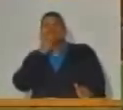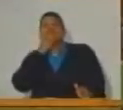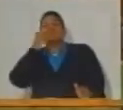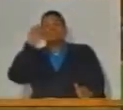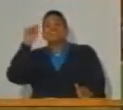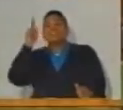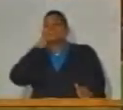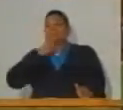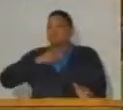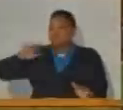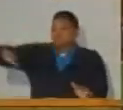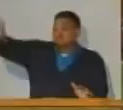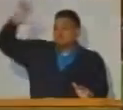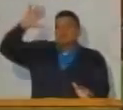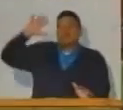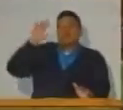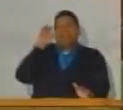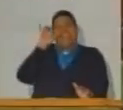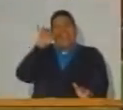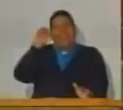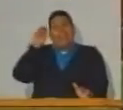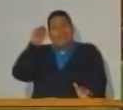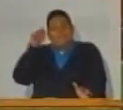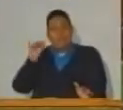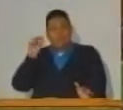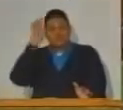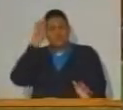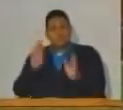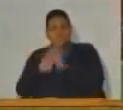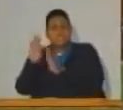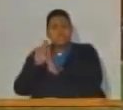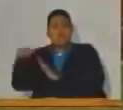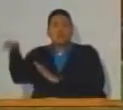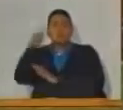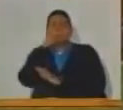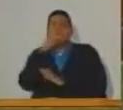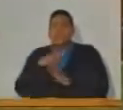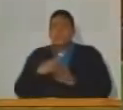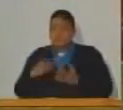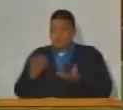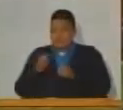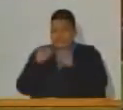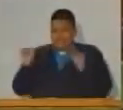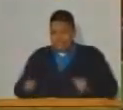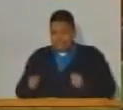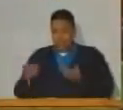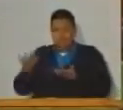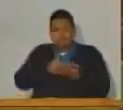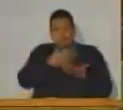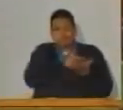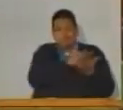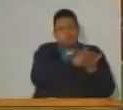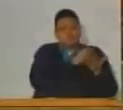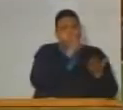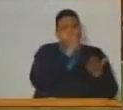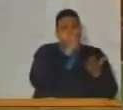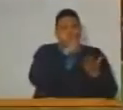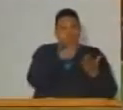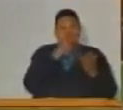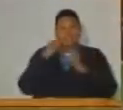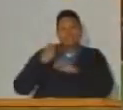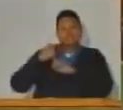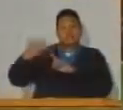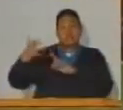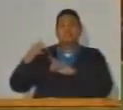thrust towards developing a modernized Kingston sewer collection system and an expanded non-revenue